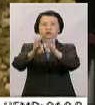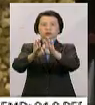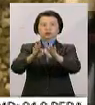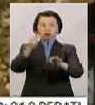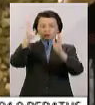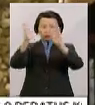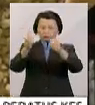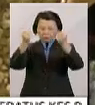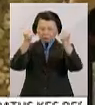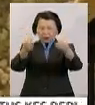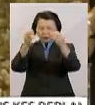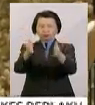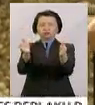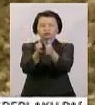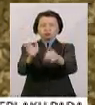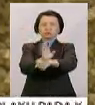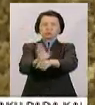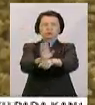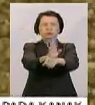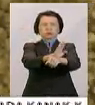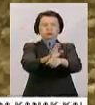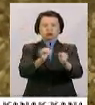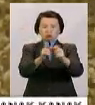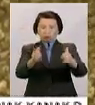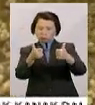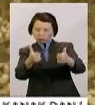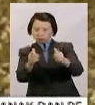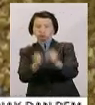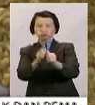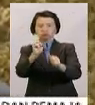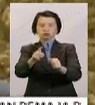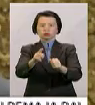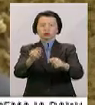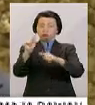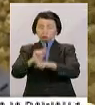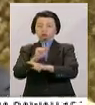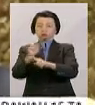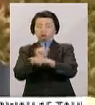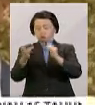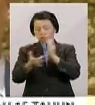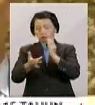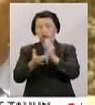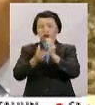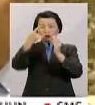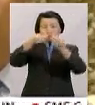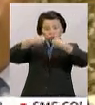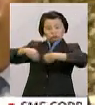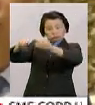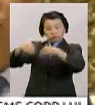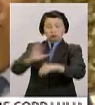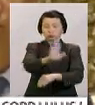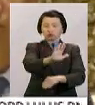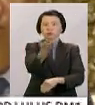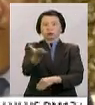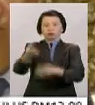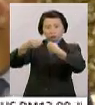business, so many young people, they have the right, they should use the technology to sell their products to